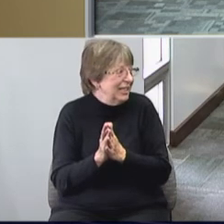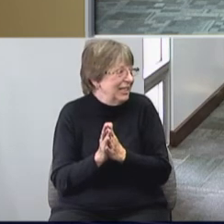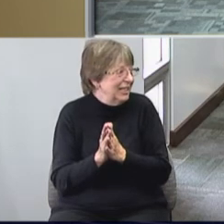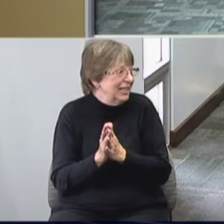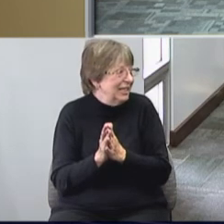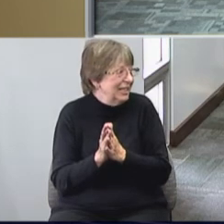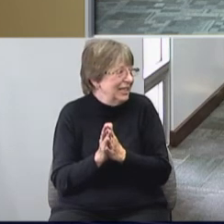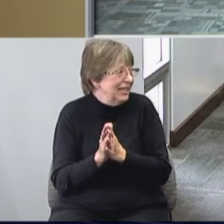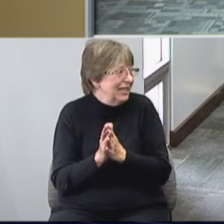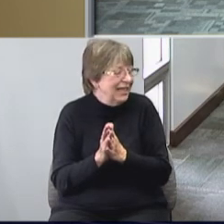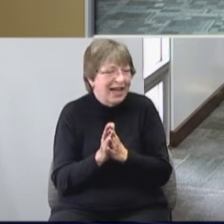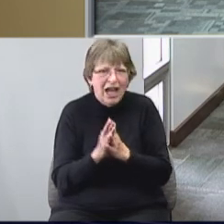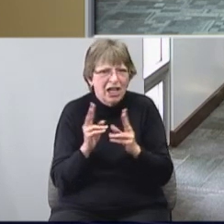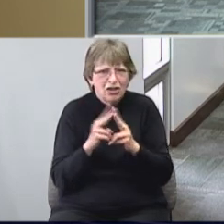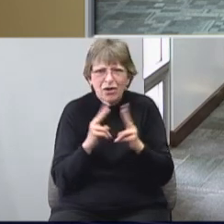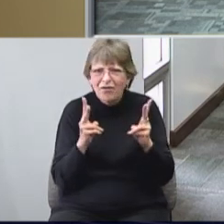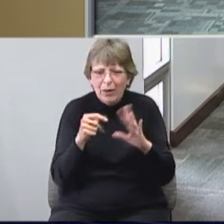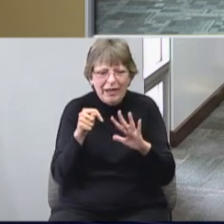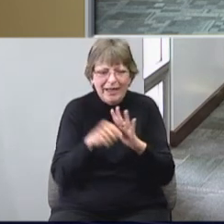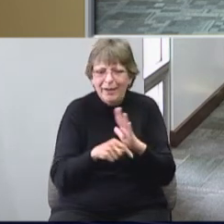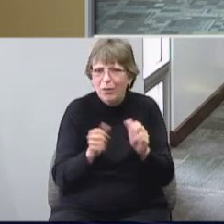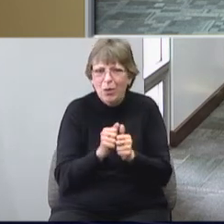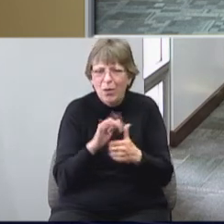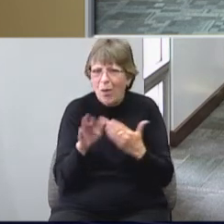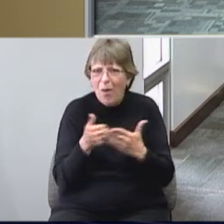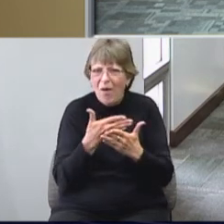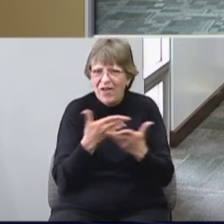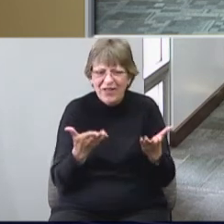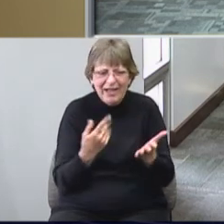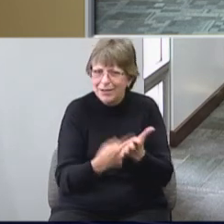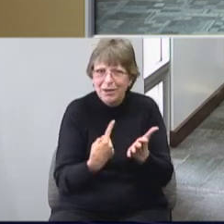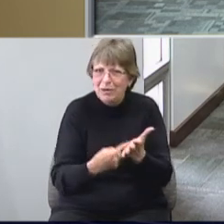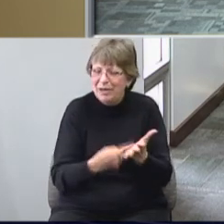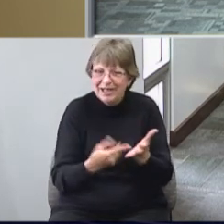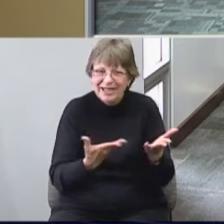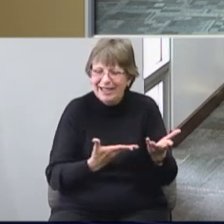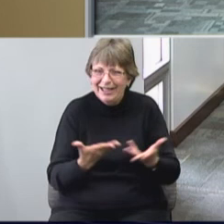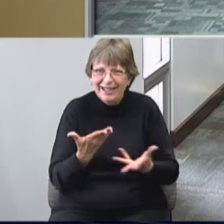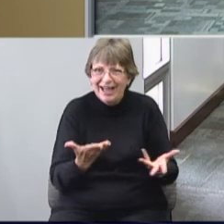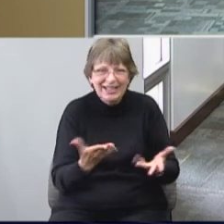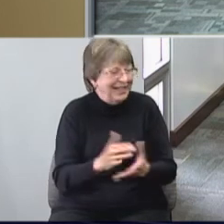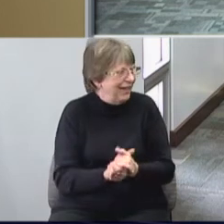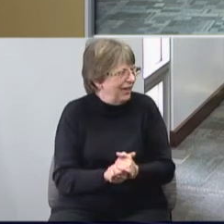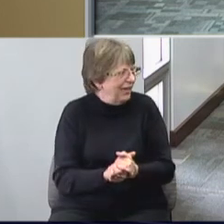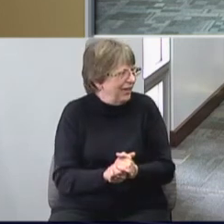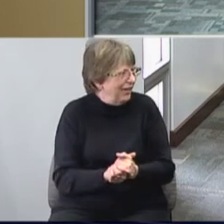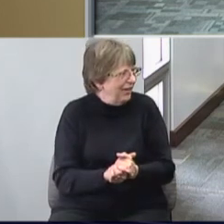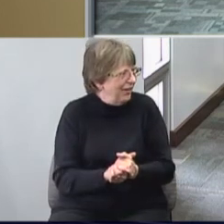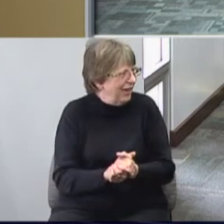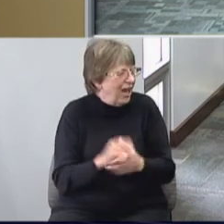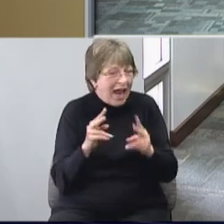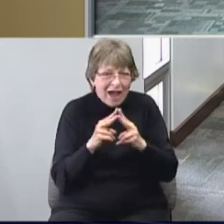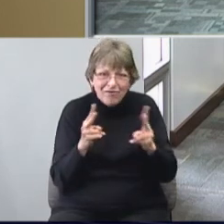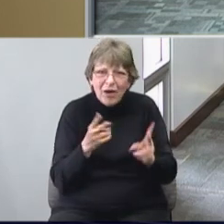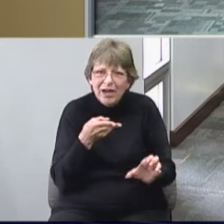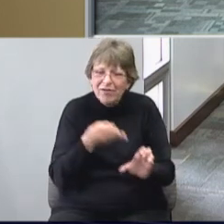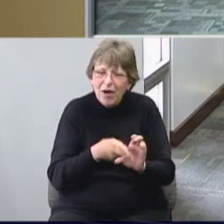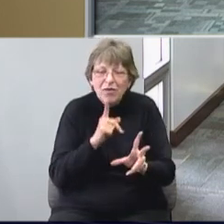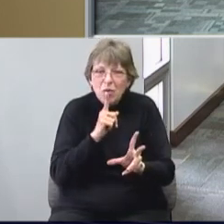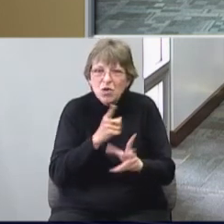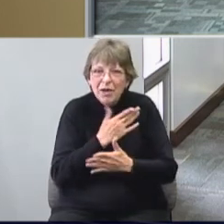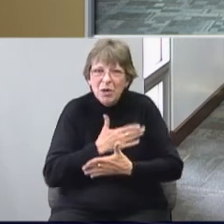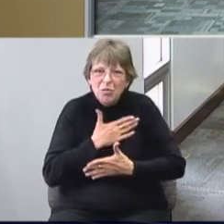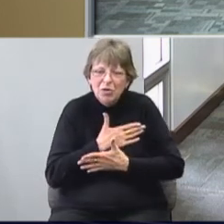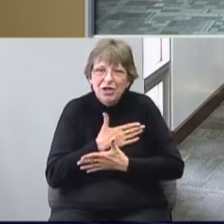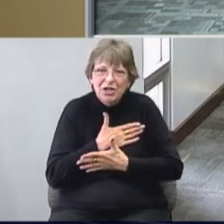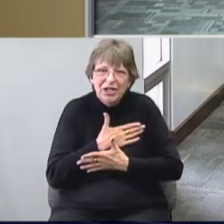in so detail with every little thing that you are in and so involved. And I really appreciate